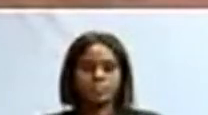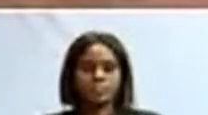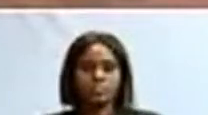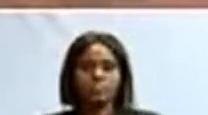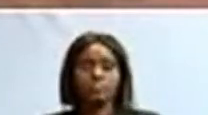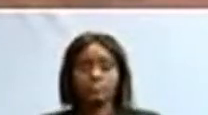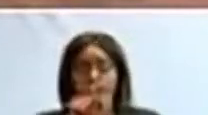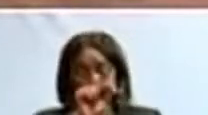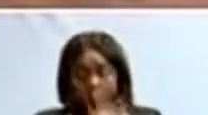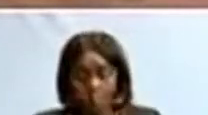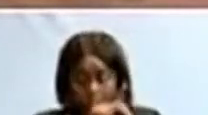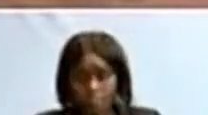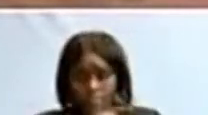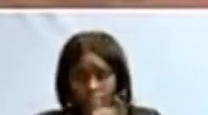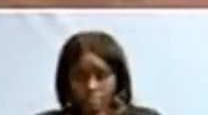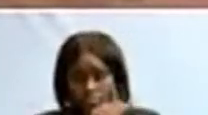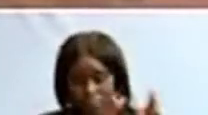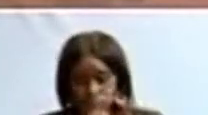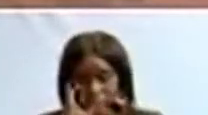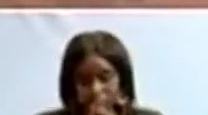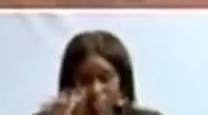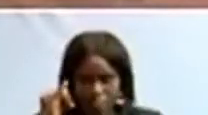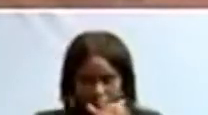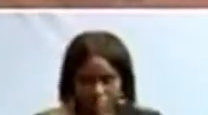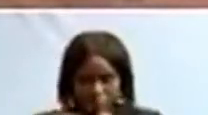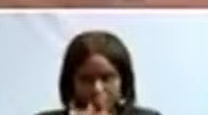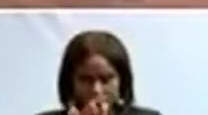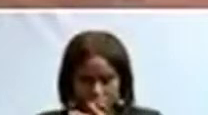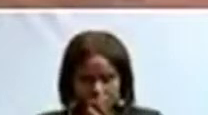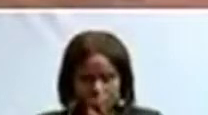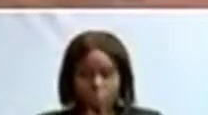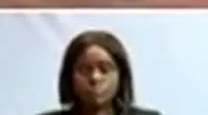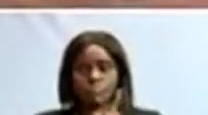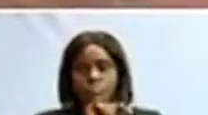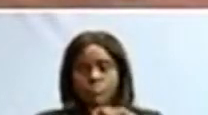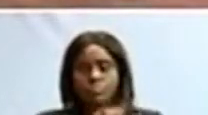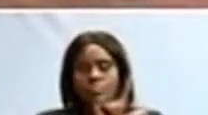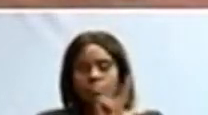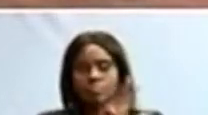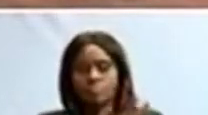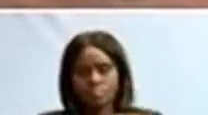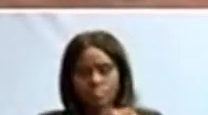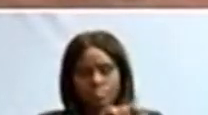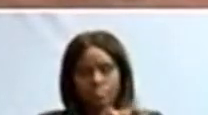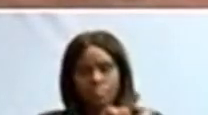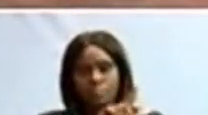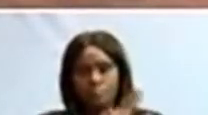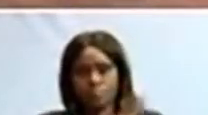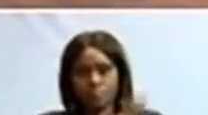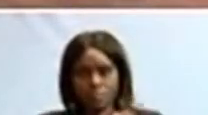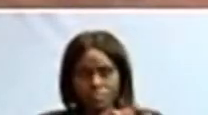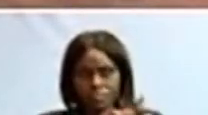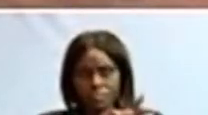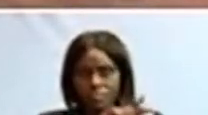The projects meant to be completed under the 2023